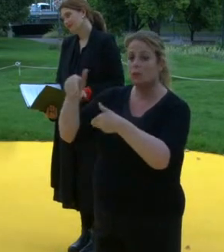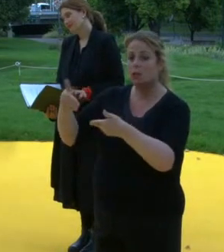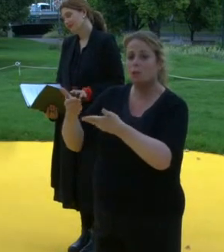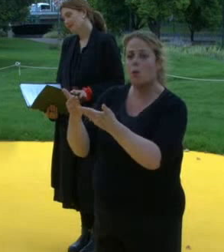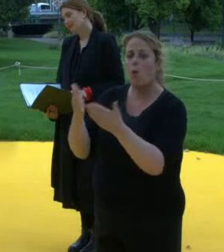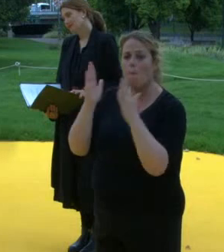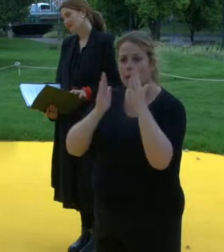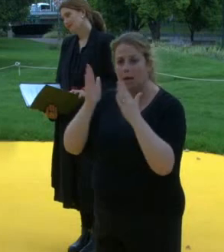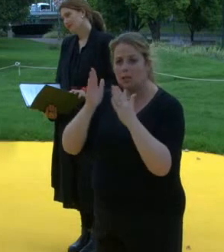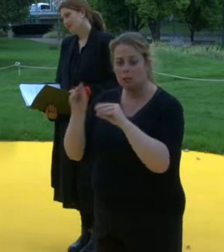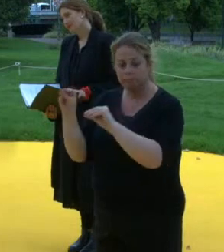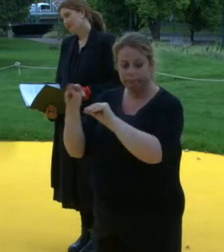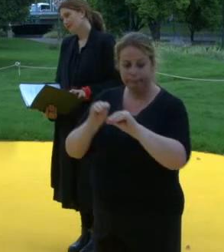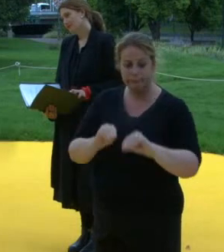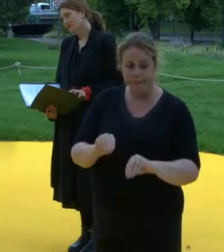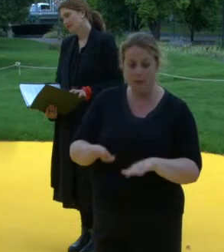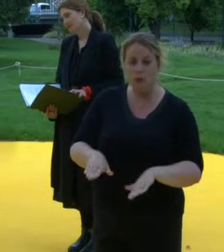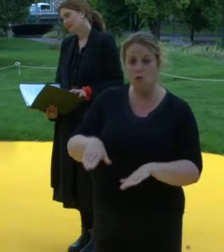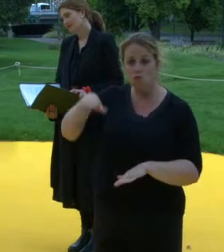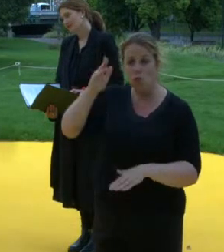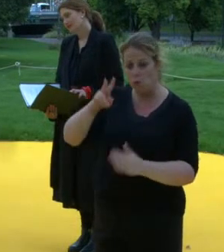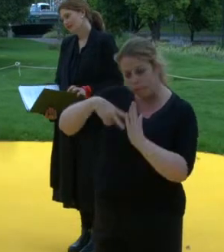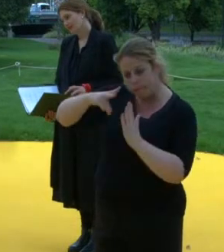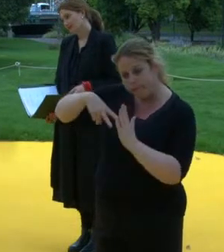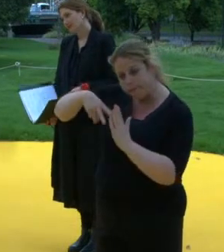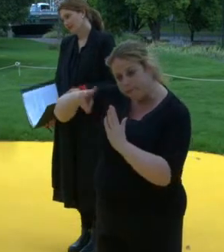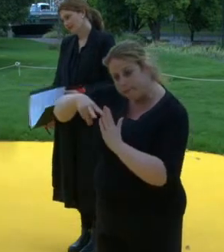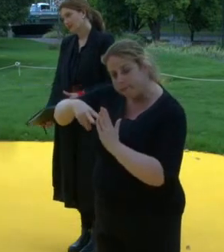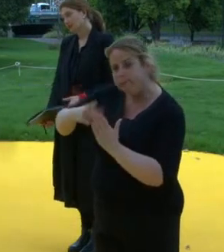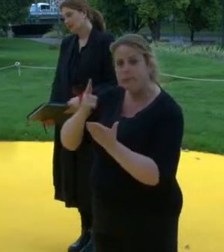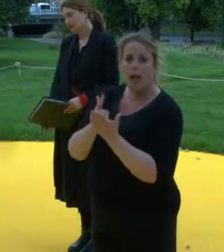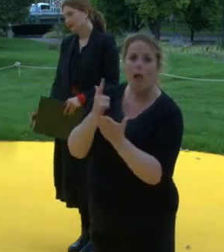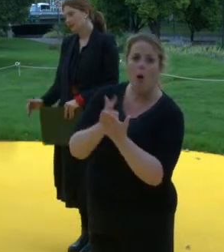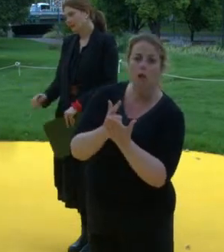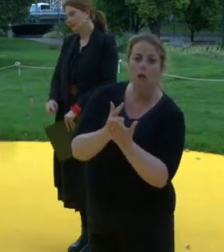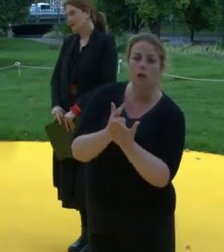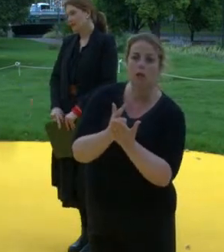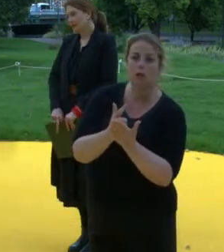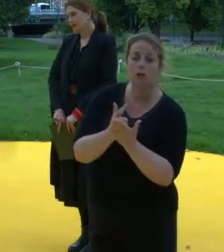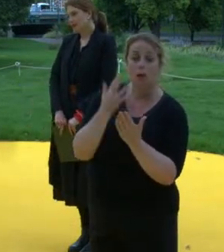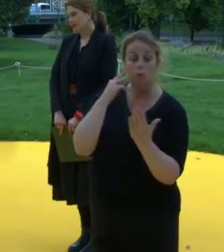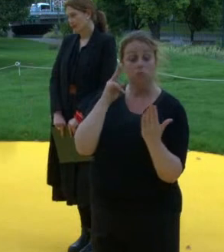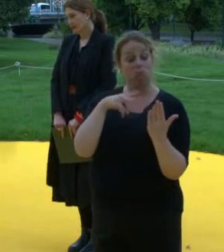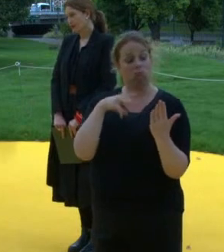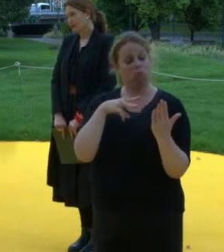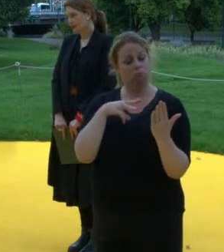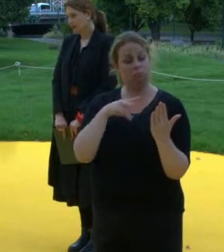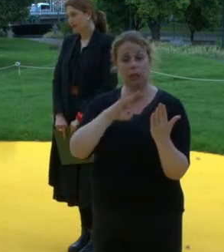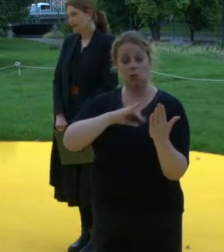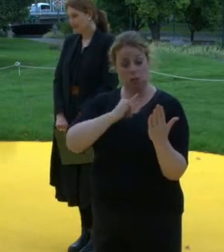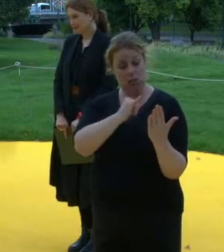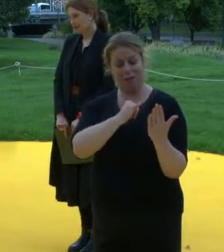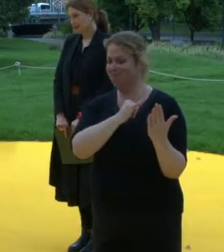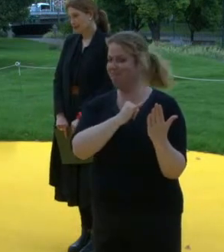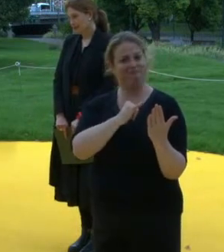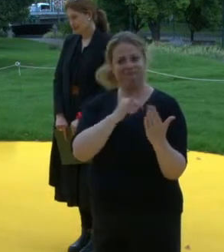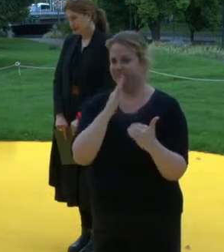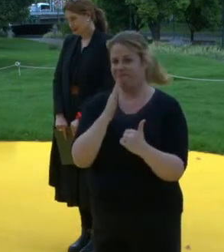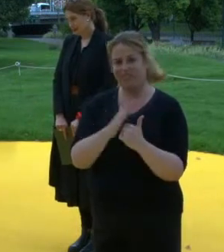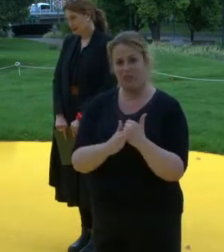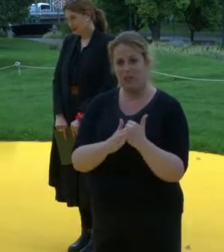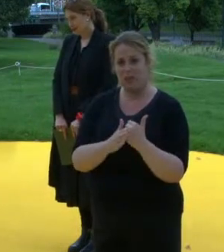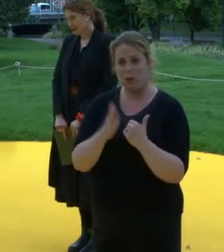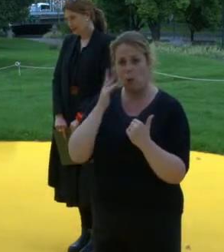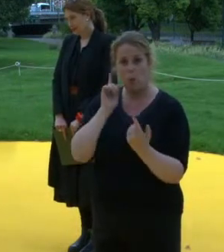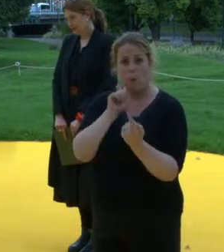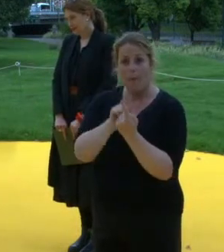up, like I said, reading all the time. And when I read, I never saw any characters that looked like me, and I never saw any authors that